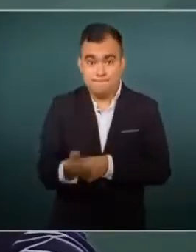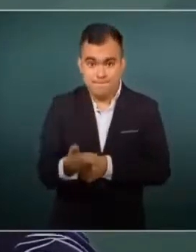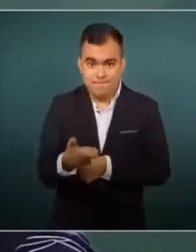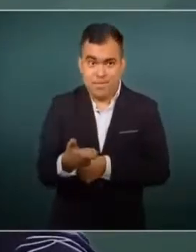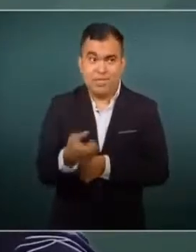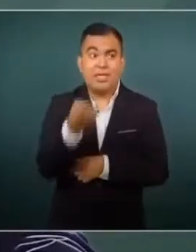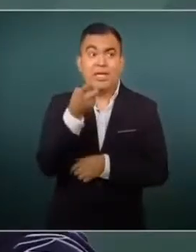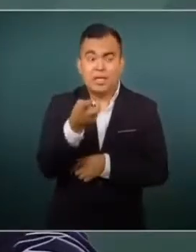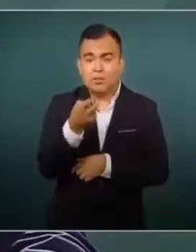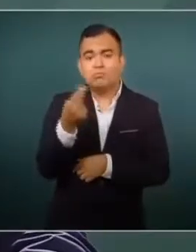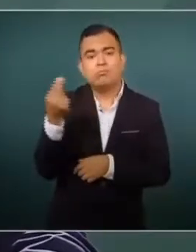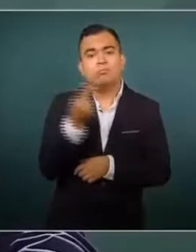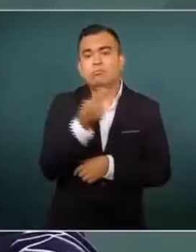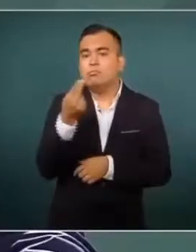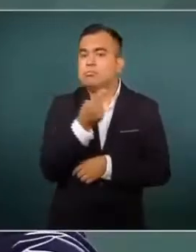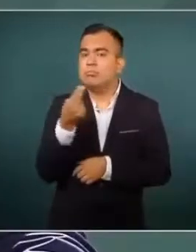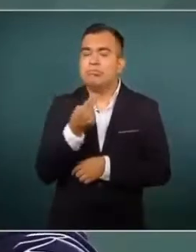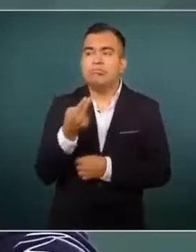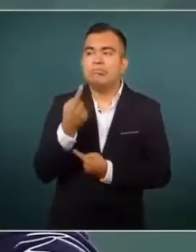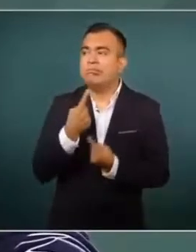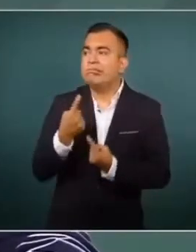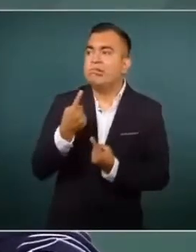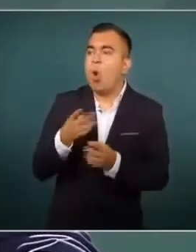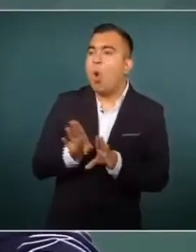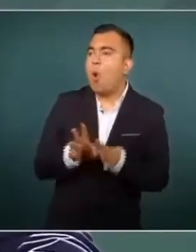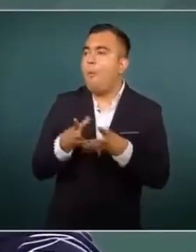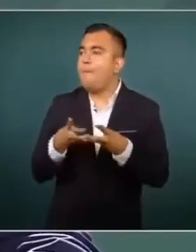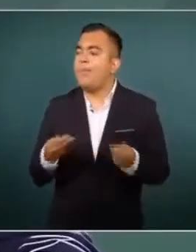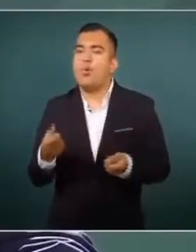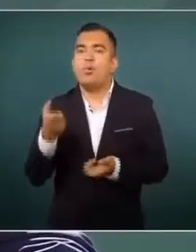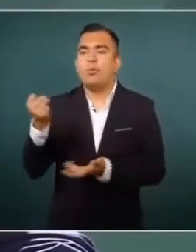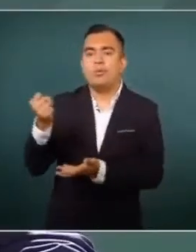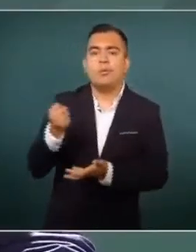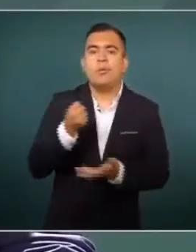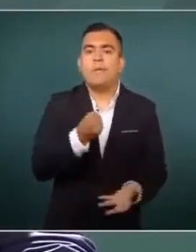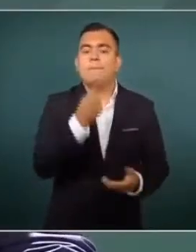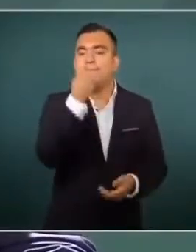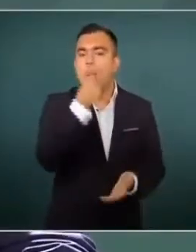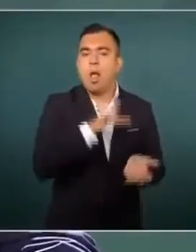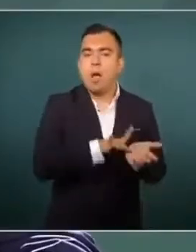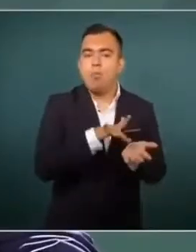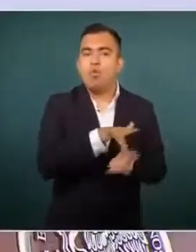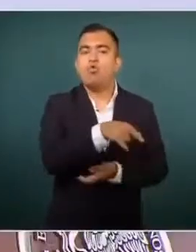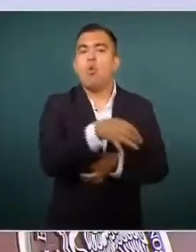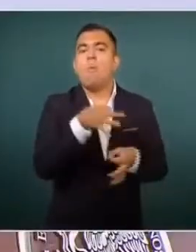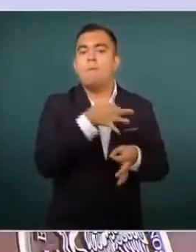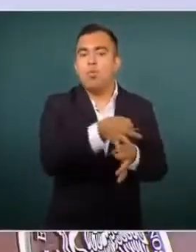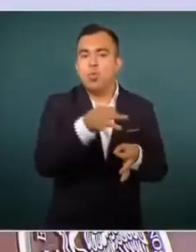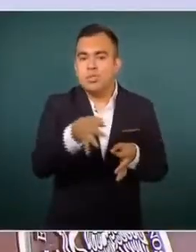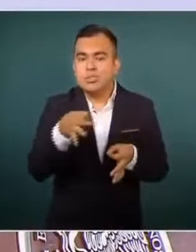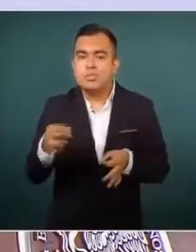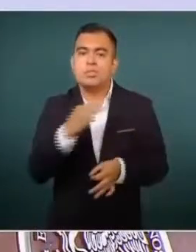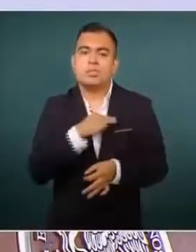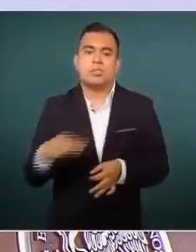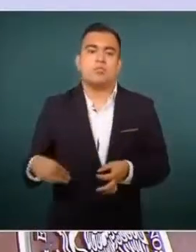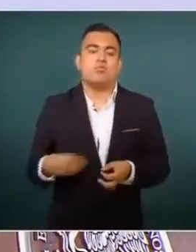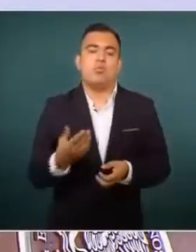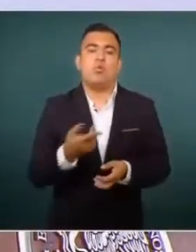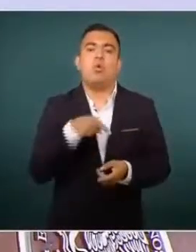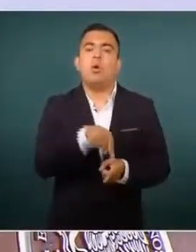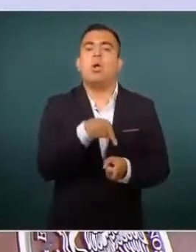que resolver usando recursos que estaban etiquetados para apoyar a los municipios, para hacer obras de escuelas, de